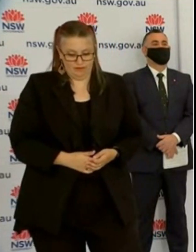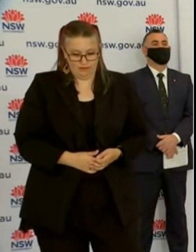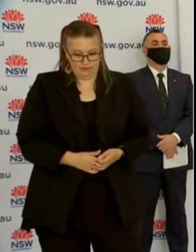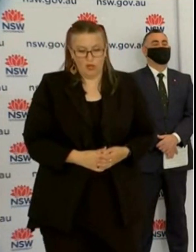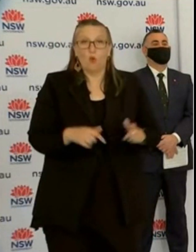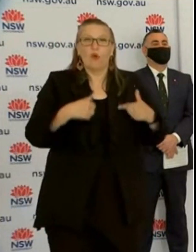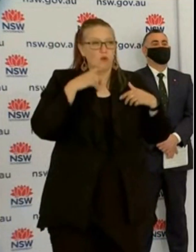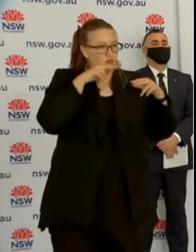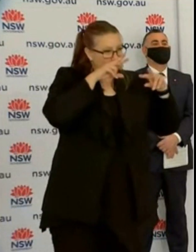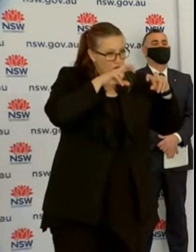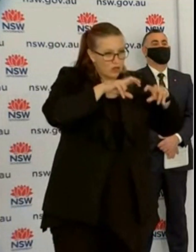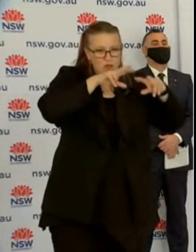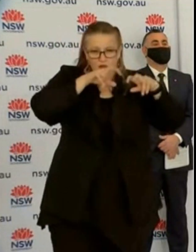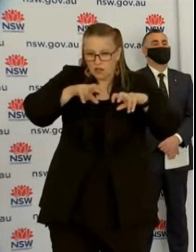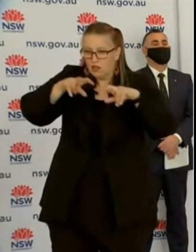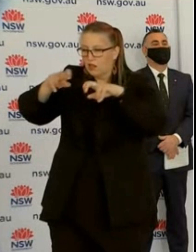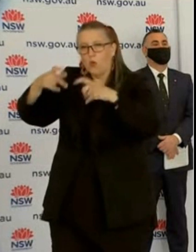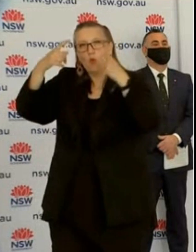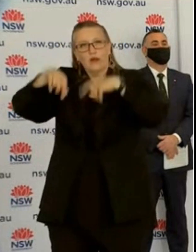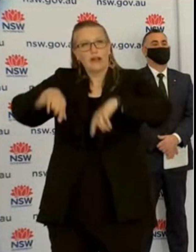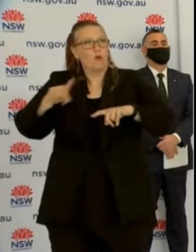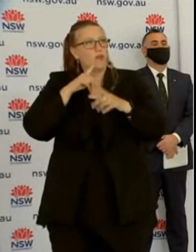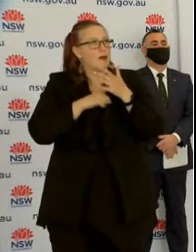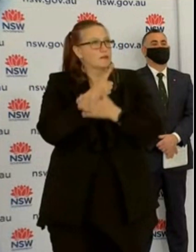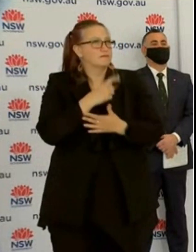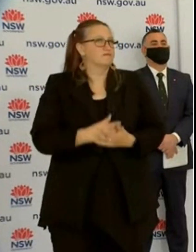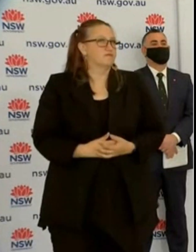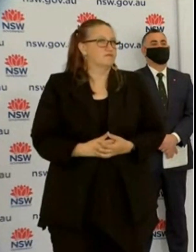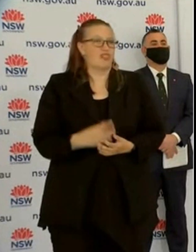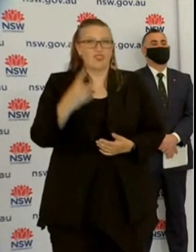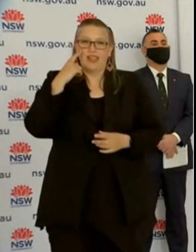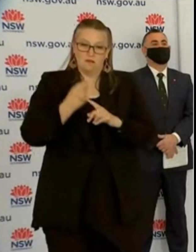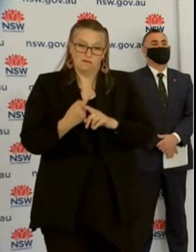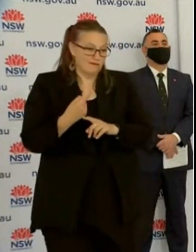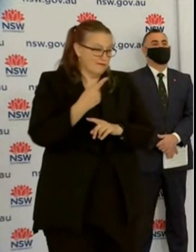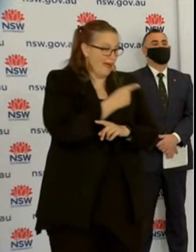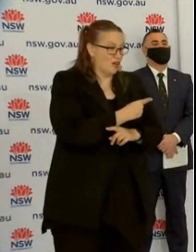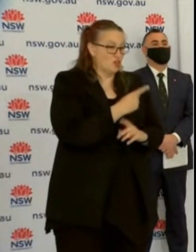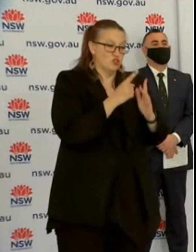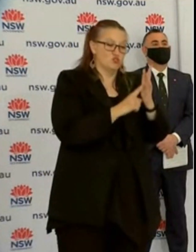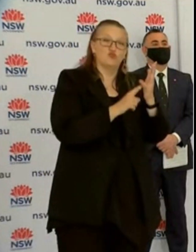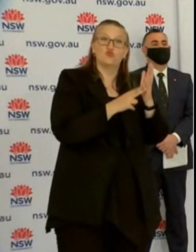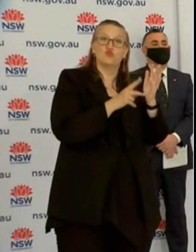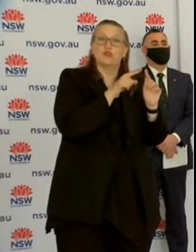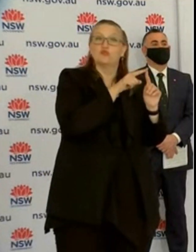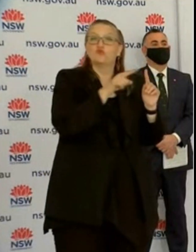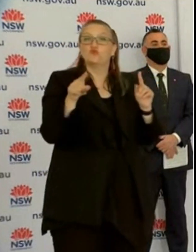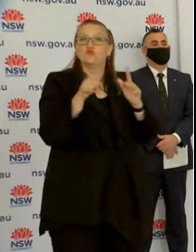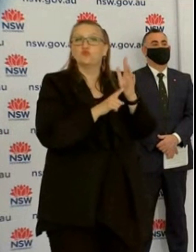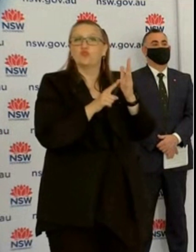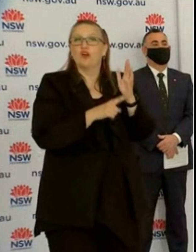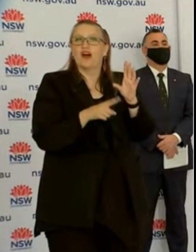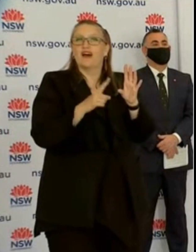is going to correlate that. The most important thing again is that if we look back at this time period, we had very few